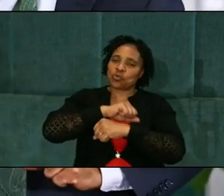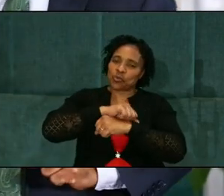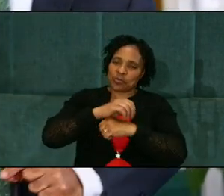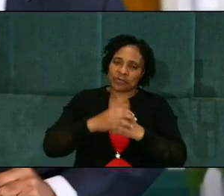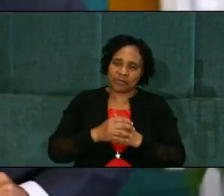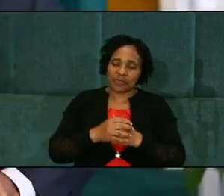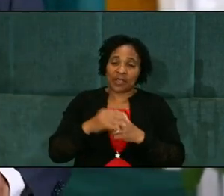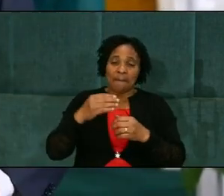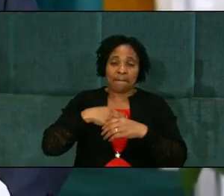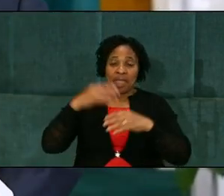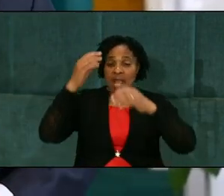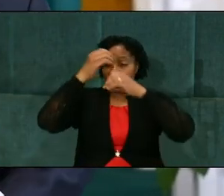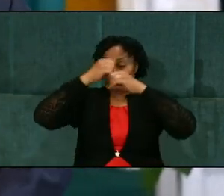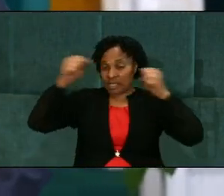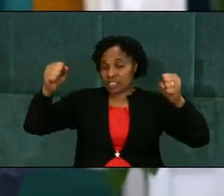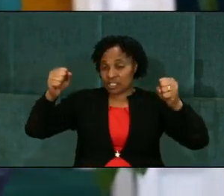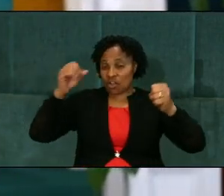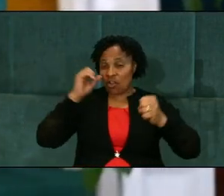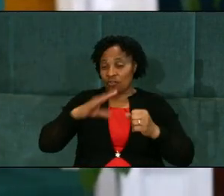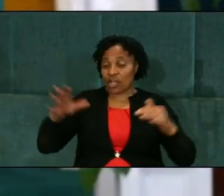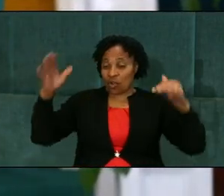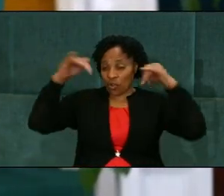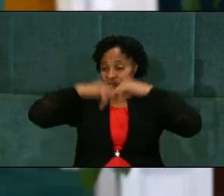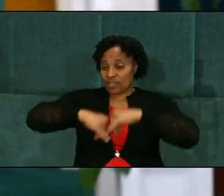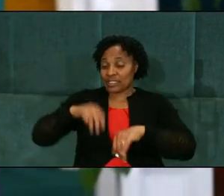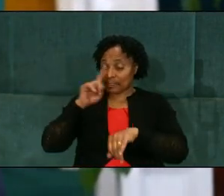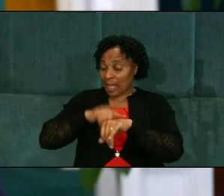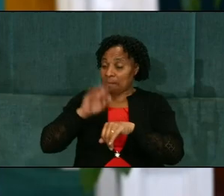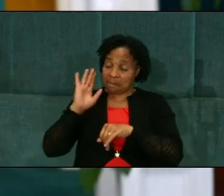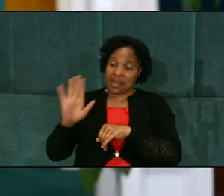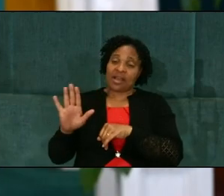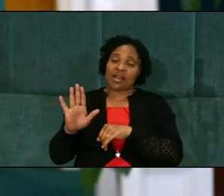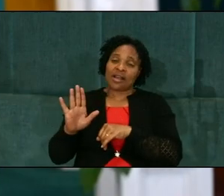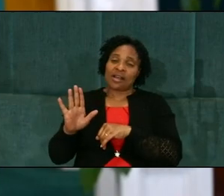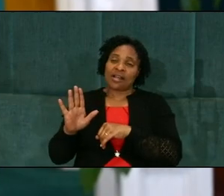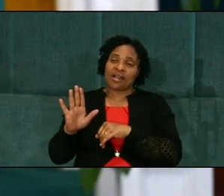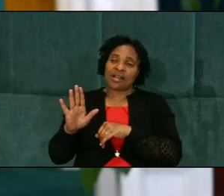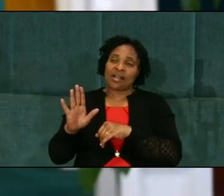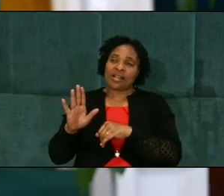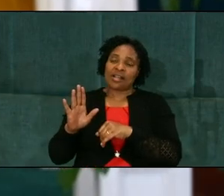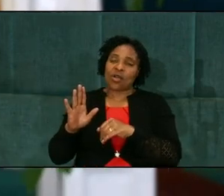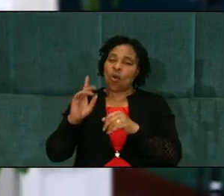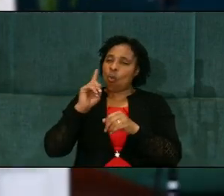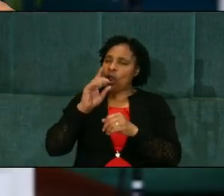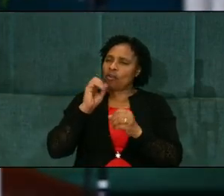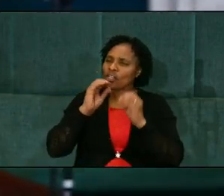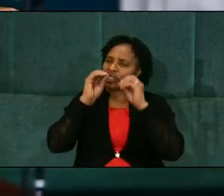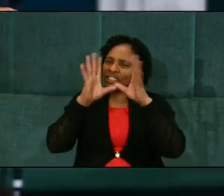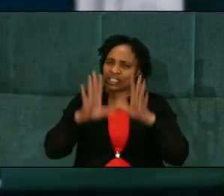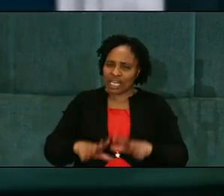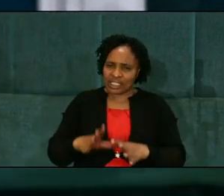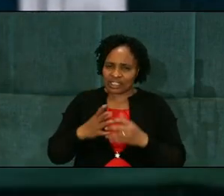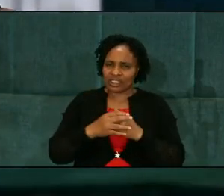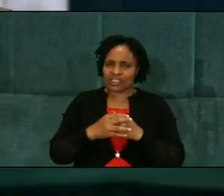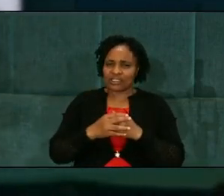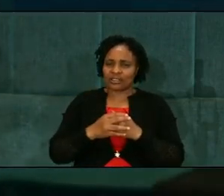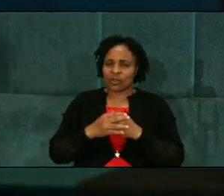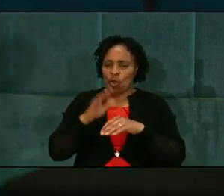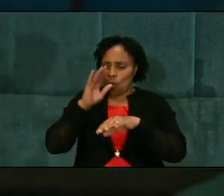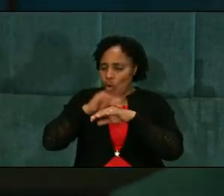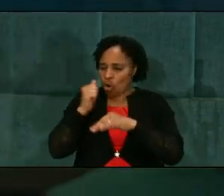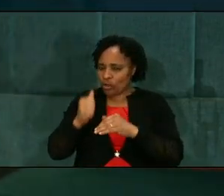I was president of the conference at the time, and one of the teachers called over to the conference